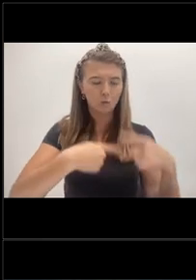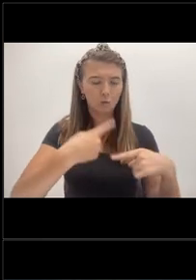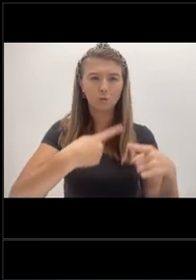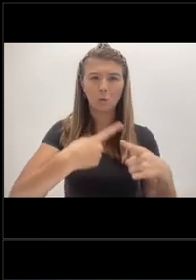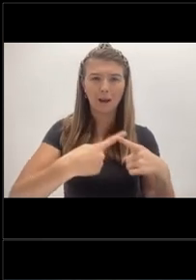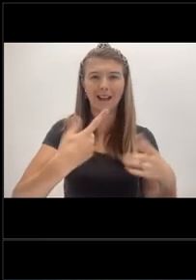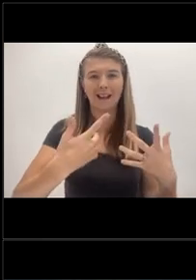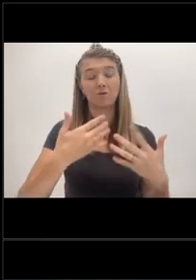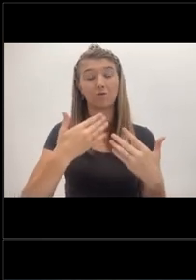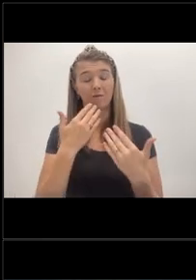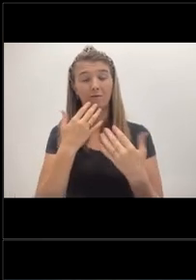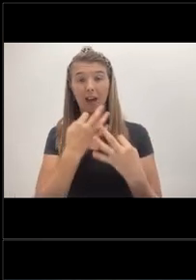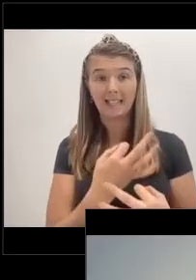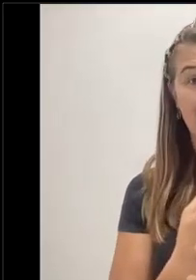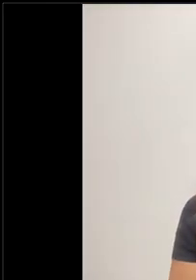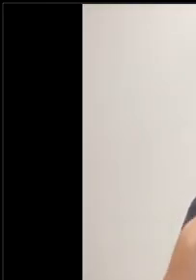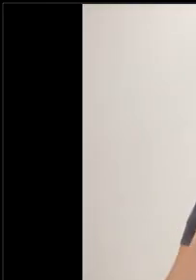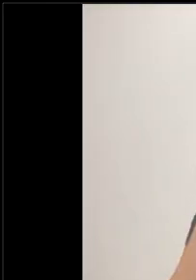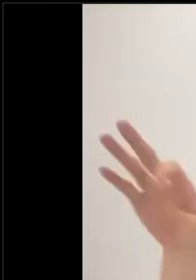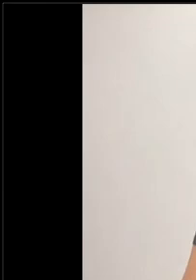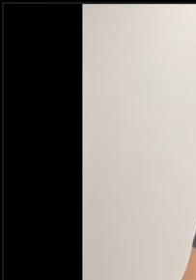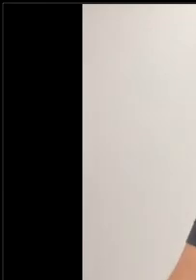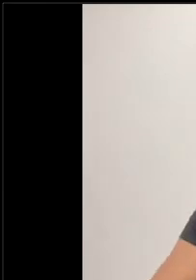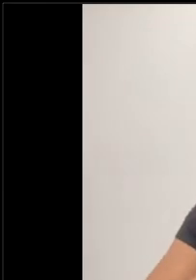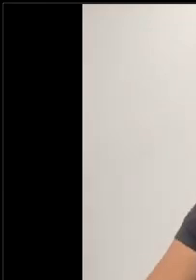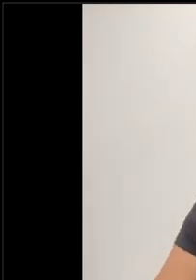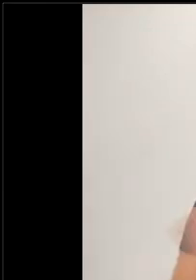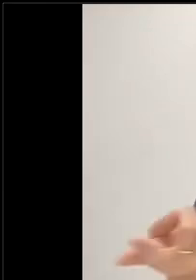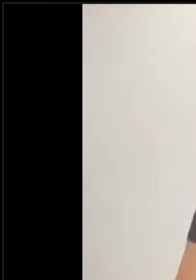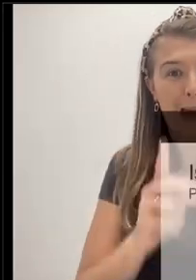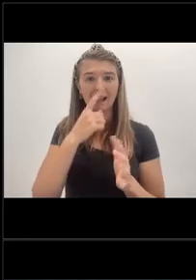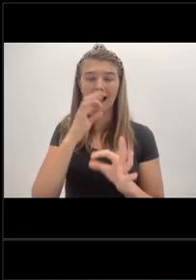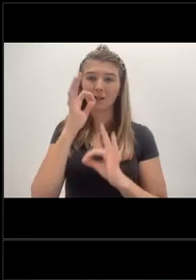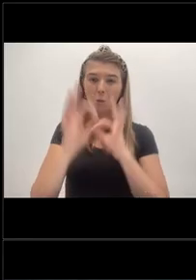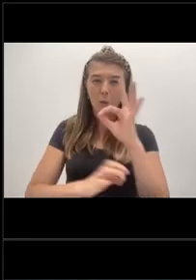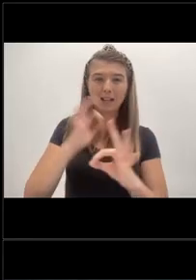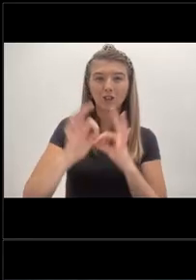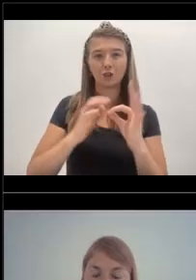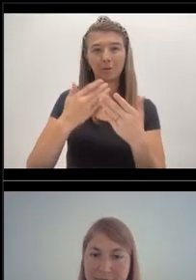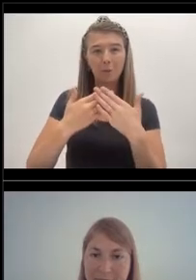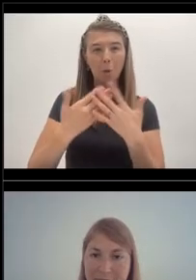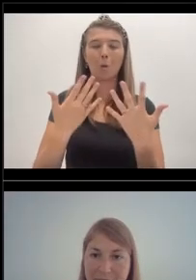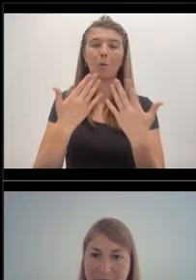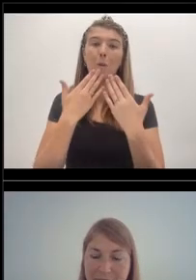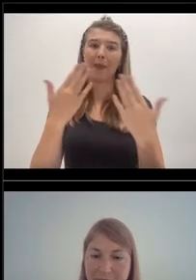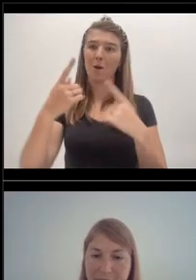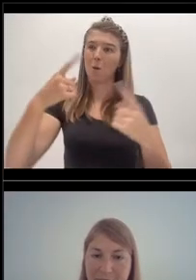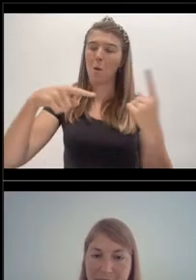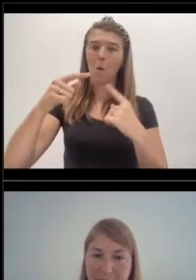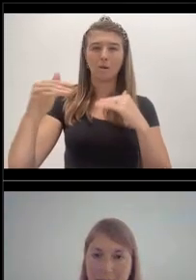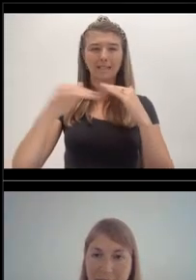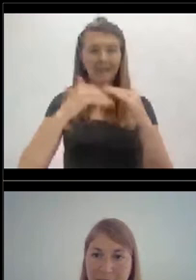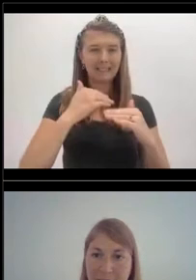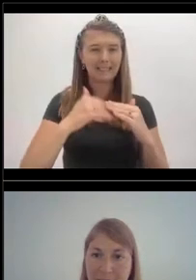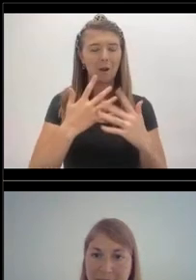I'd just like to bring Sam back now and we can jump into some of the audience questions. Thanks so much, everyone, for sending in all of your